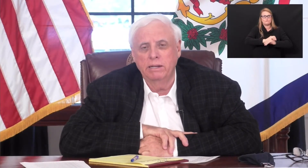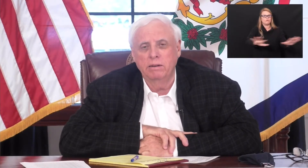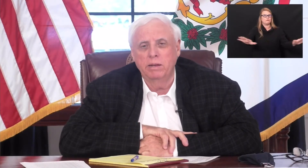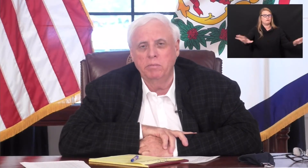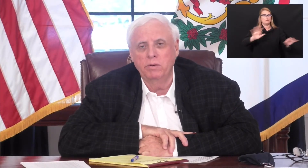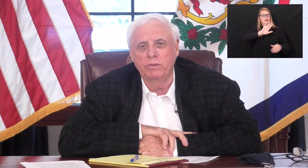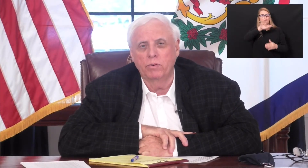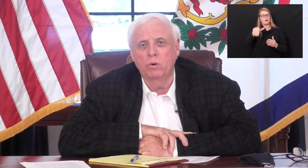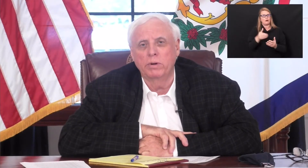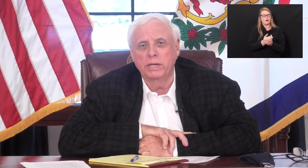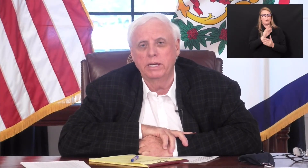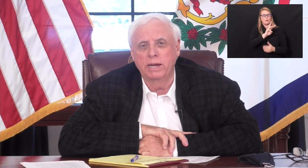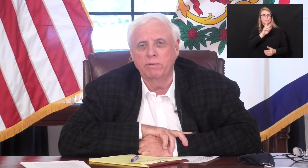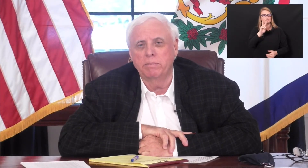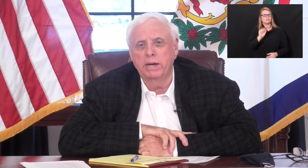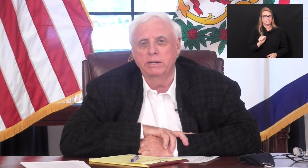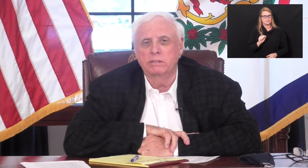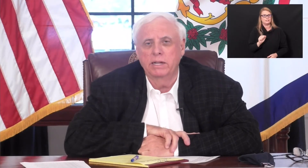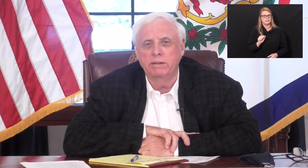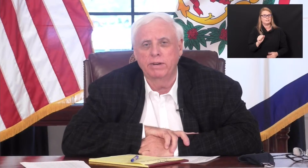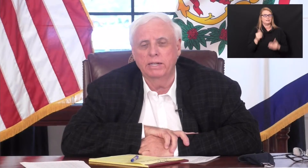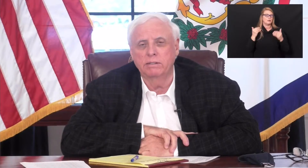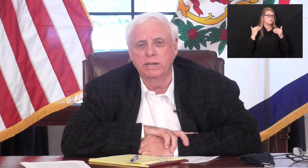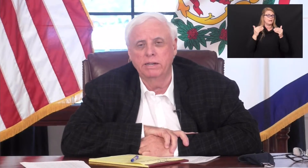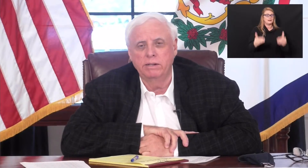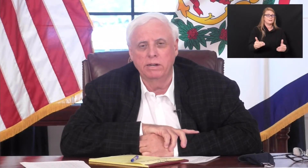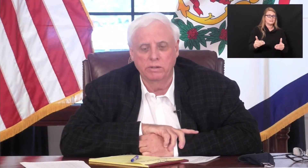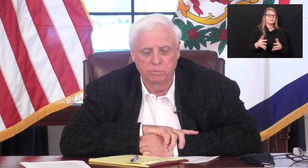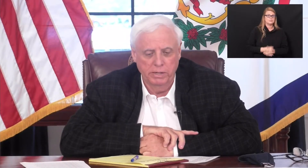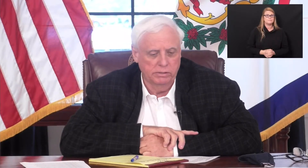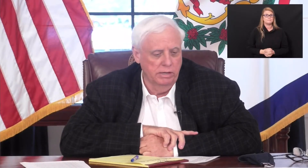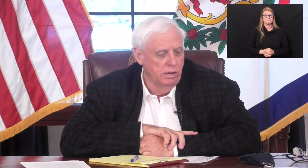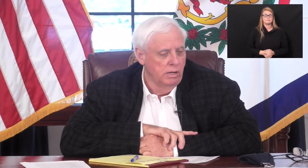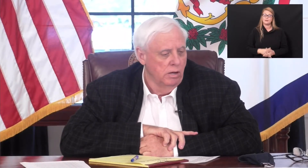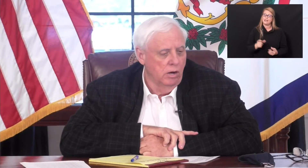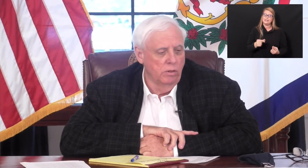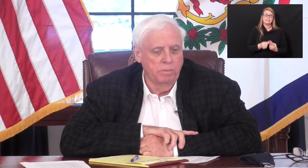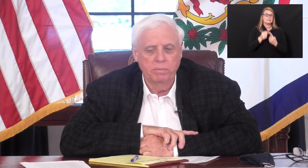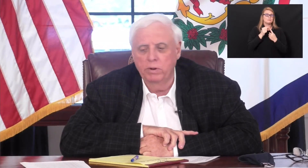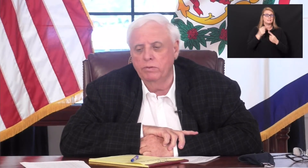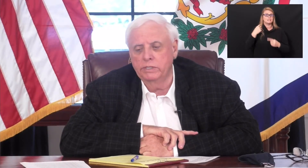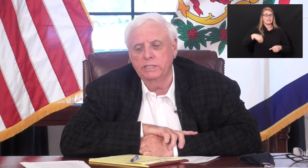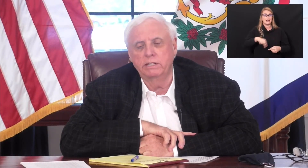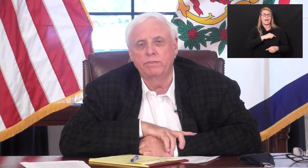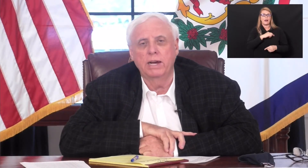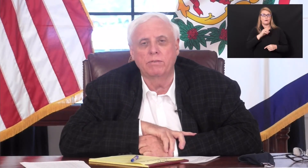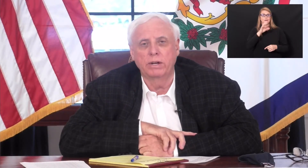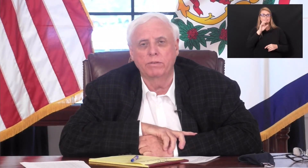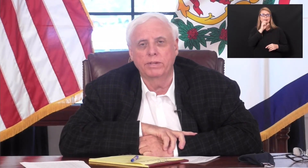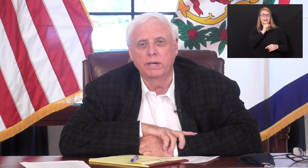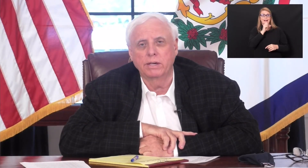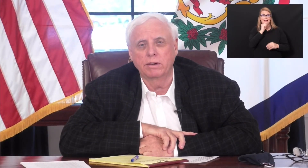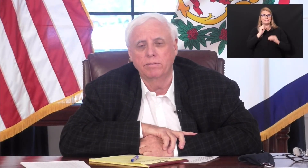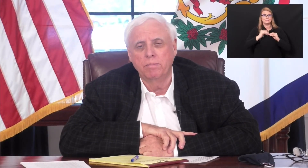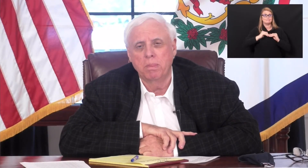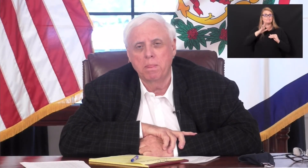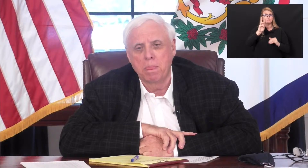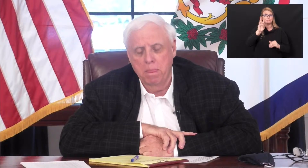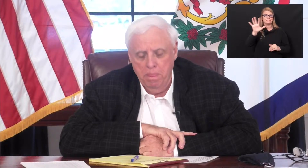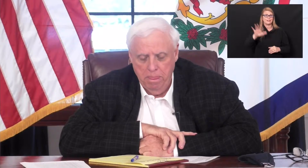dent in moving forward to get everybody in the state vaccinated, especially all the people over 65 right off the get-go.